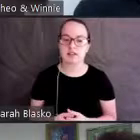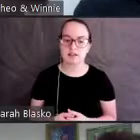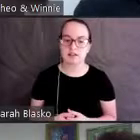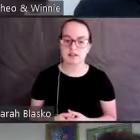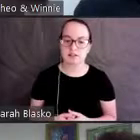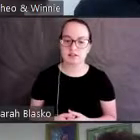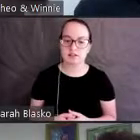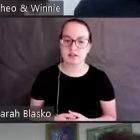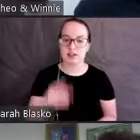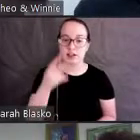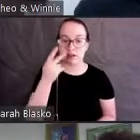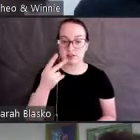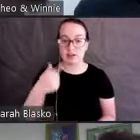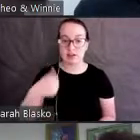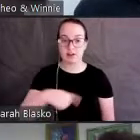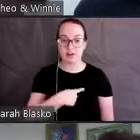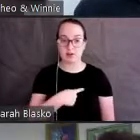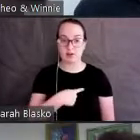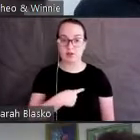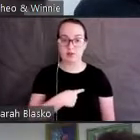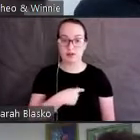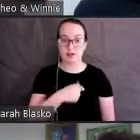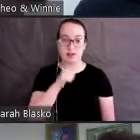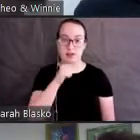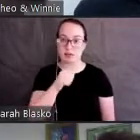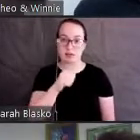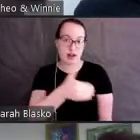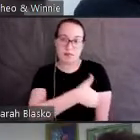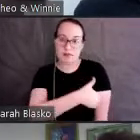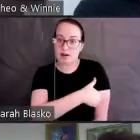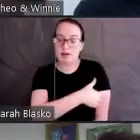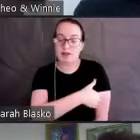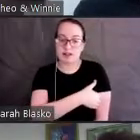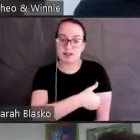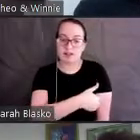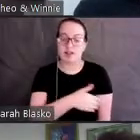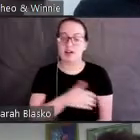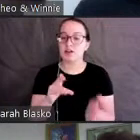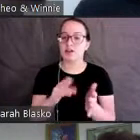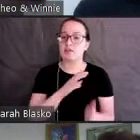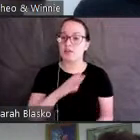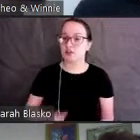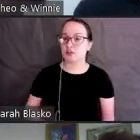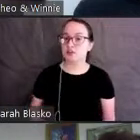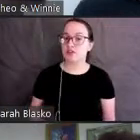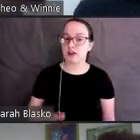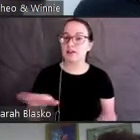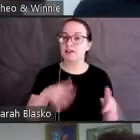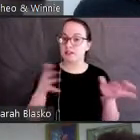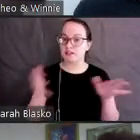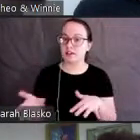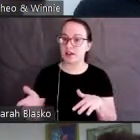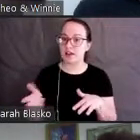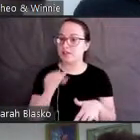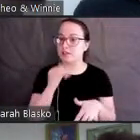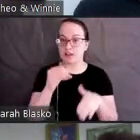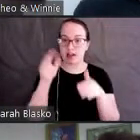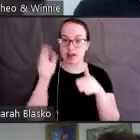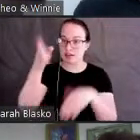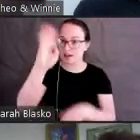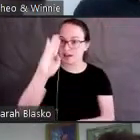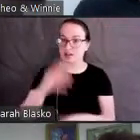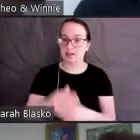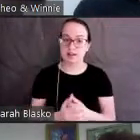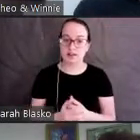when we were still powerless, Christ died for the ungodly. Very rarely will anyone die for a righteous person, though for a good person, someone